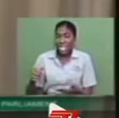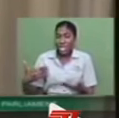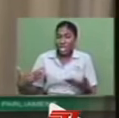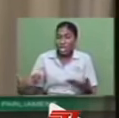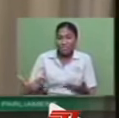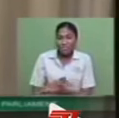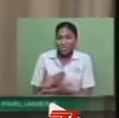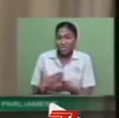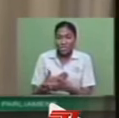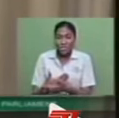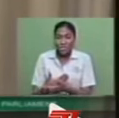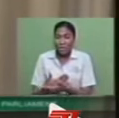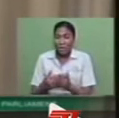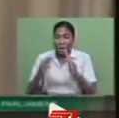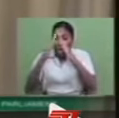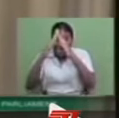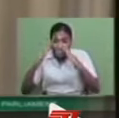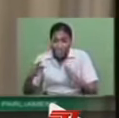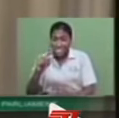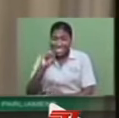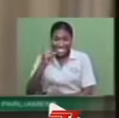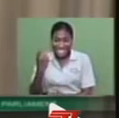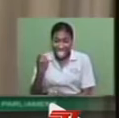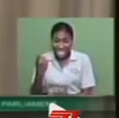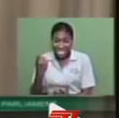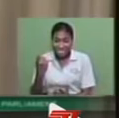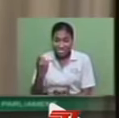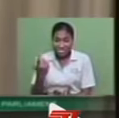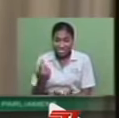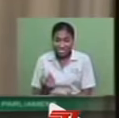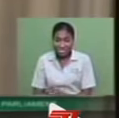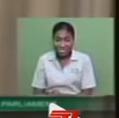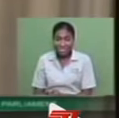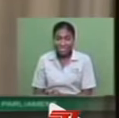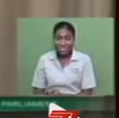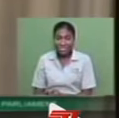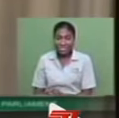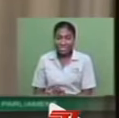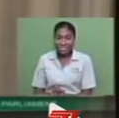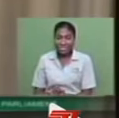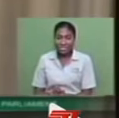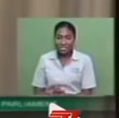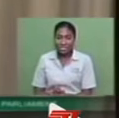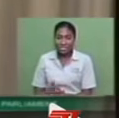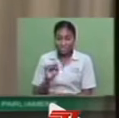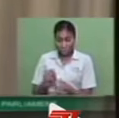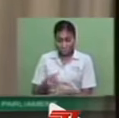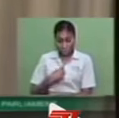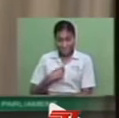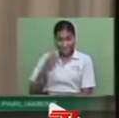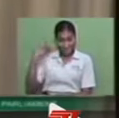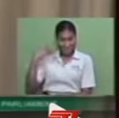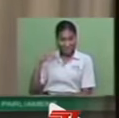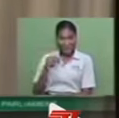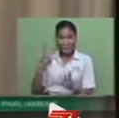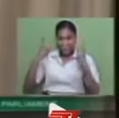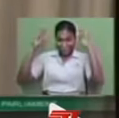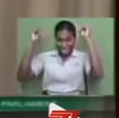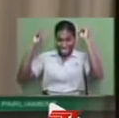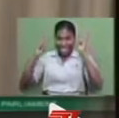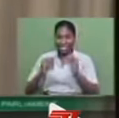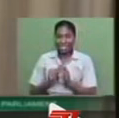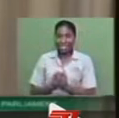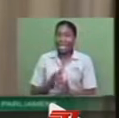tax during the current session of Parliament? Then Prime Minister, myself, honourable member, the answer